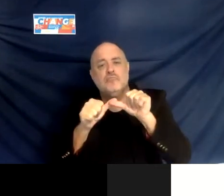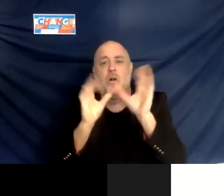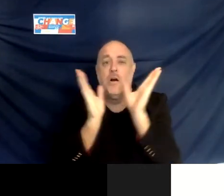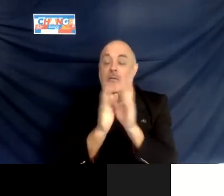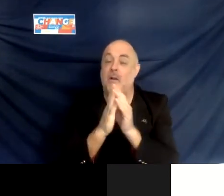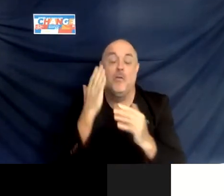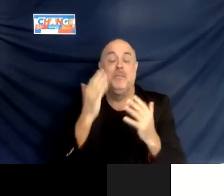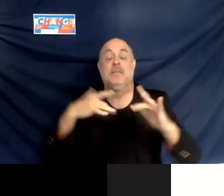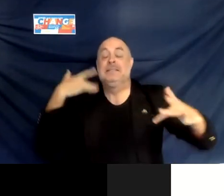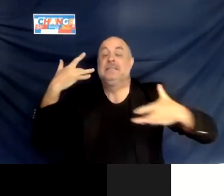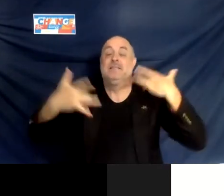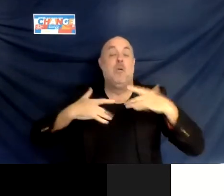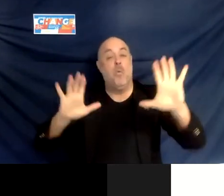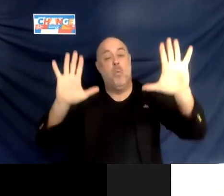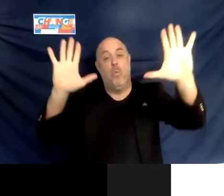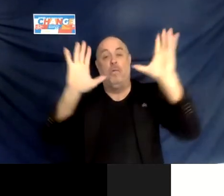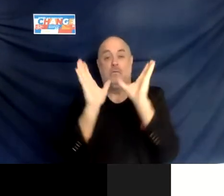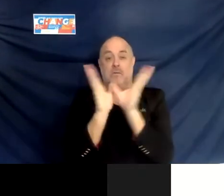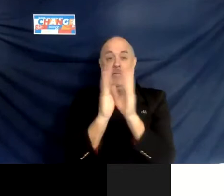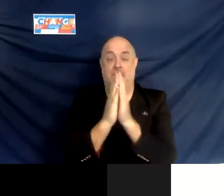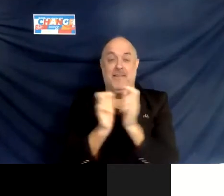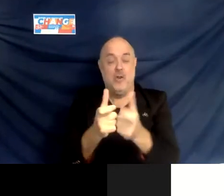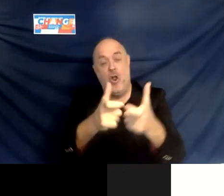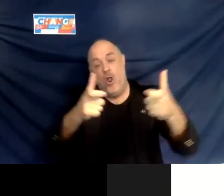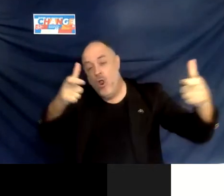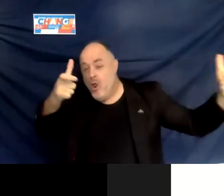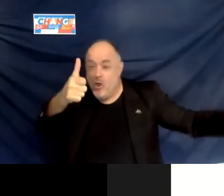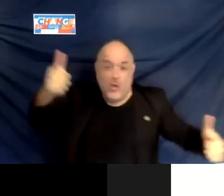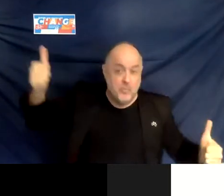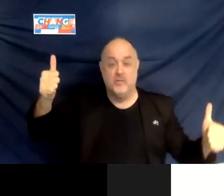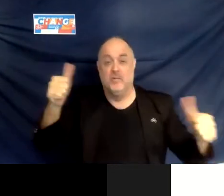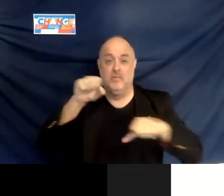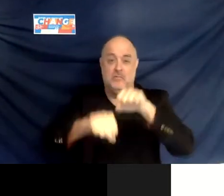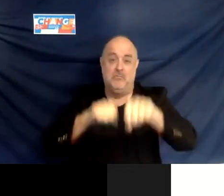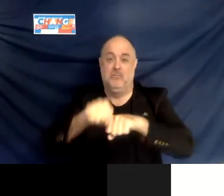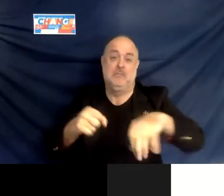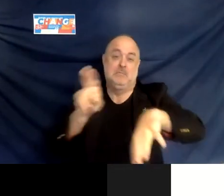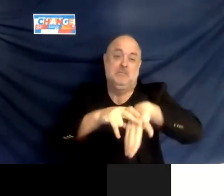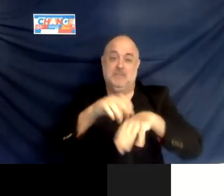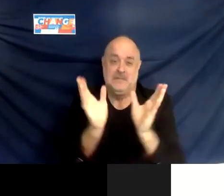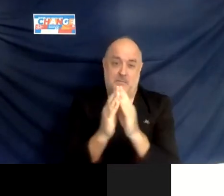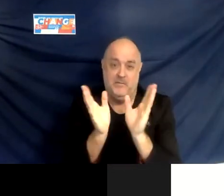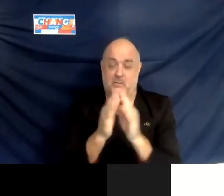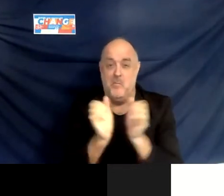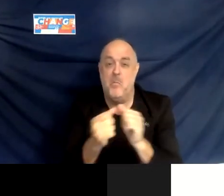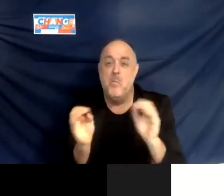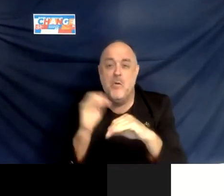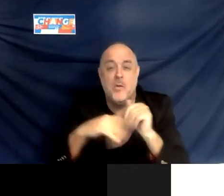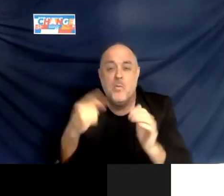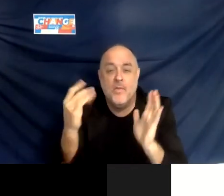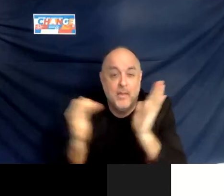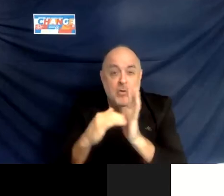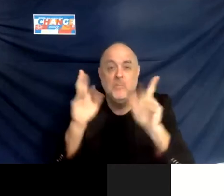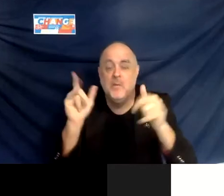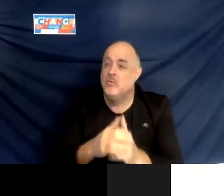we're going to have a really great summit for you. This is the largest national bike summit ever, with over 1,000 participants, because we've had an incredible lineup of